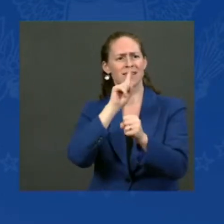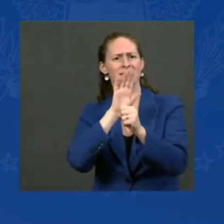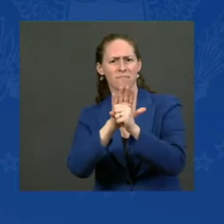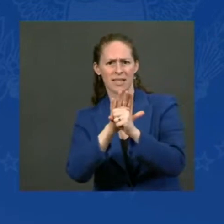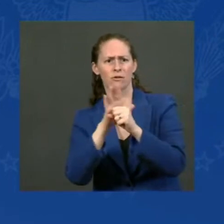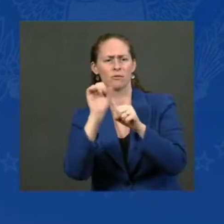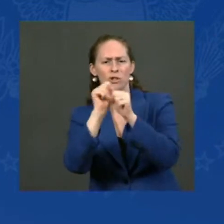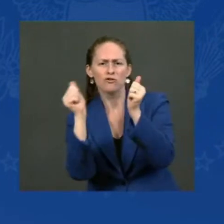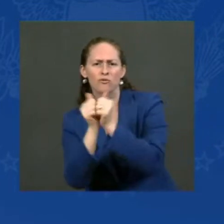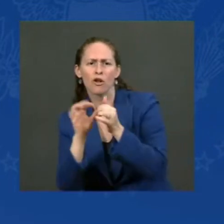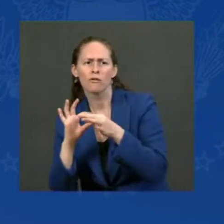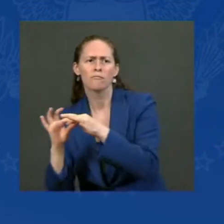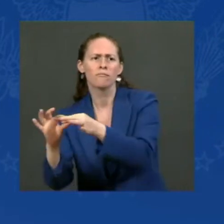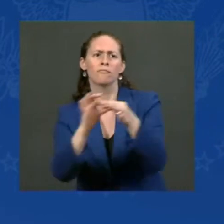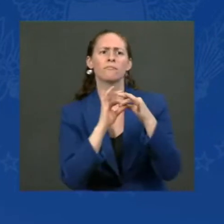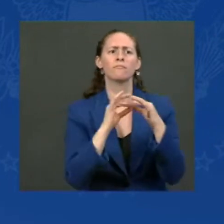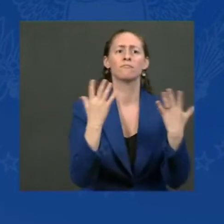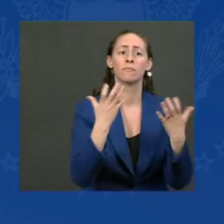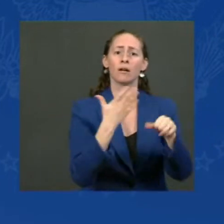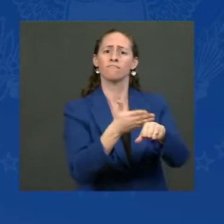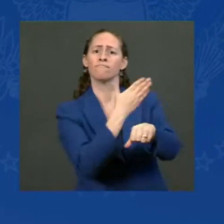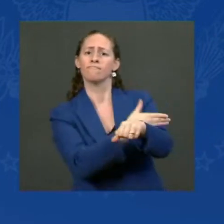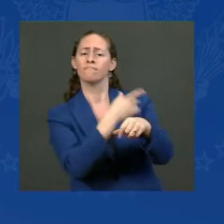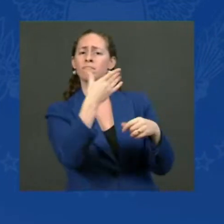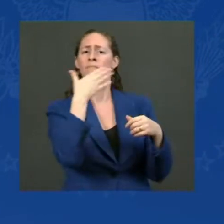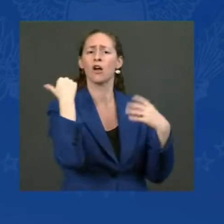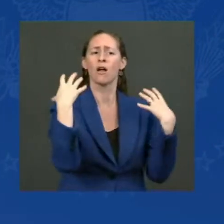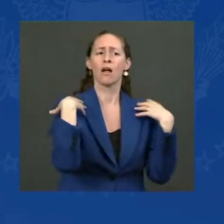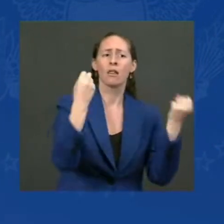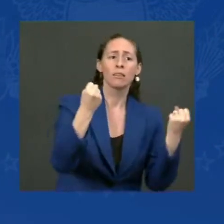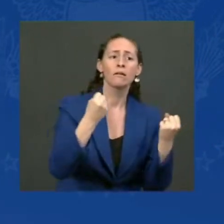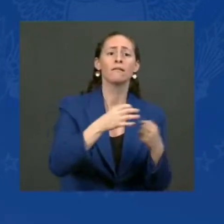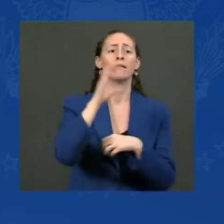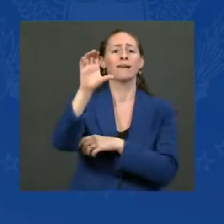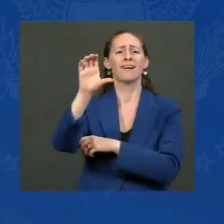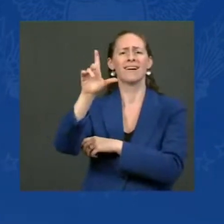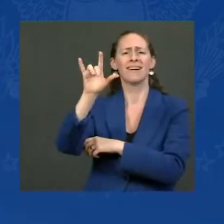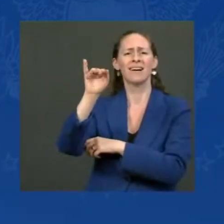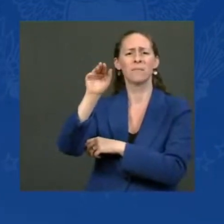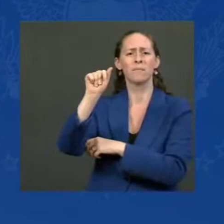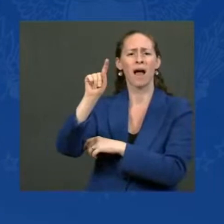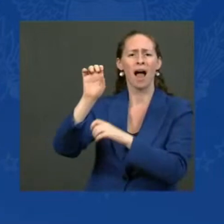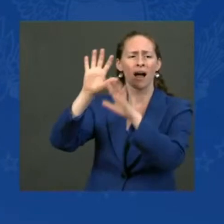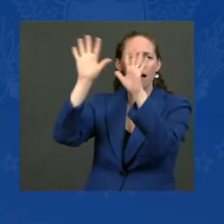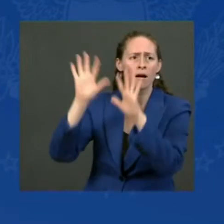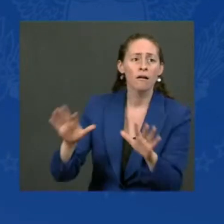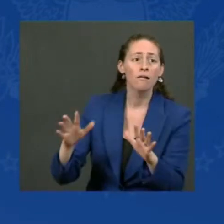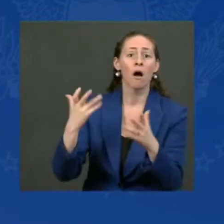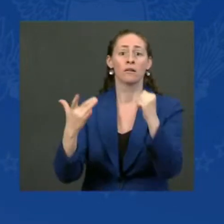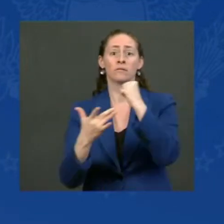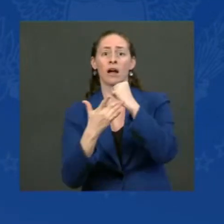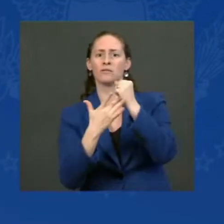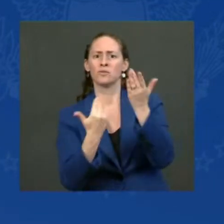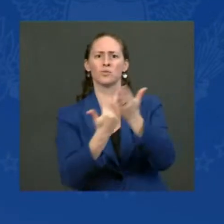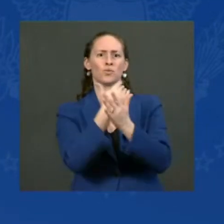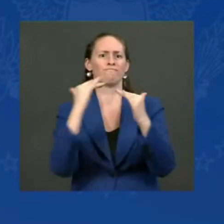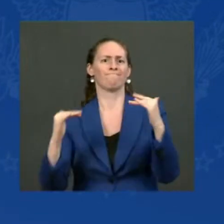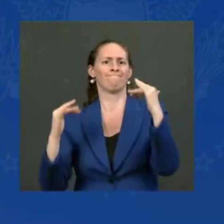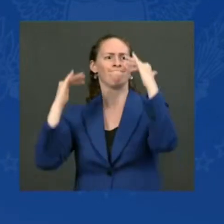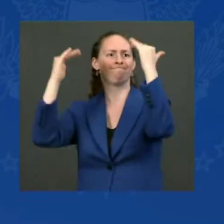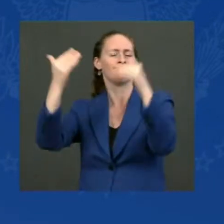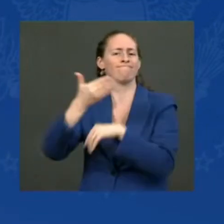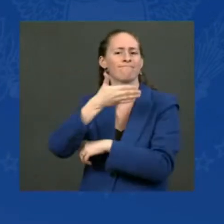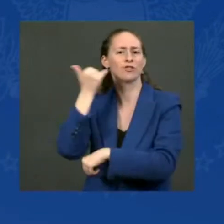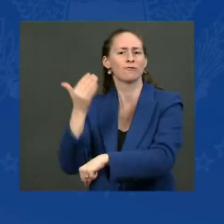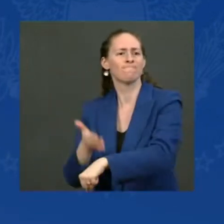to climate to emerging technologies. We're engaging with regional institutions from ASEAN to the